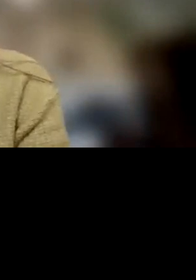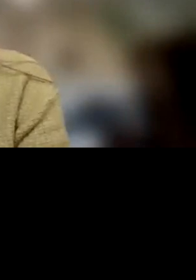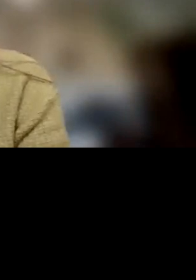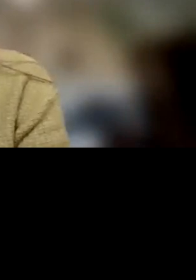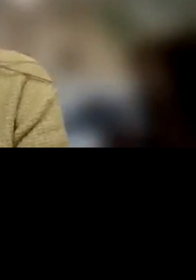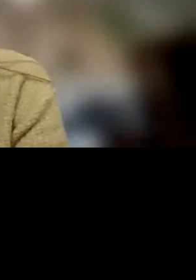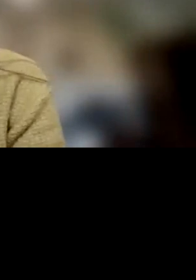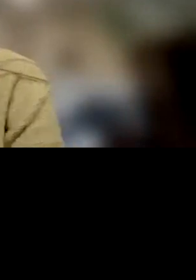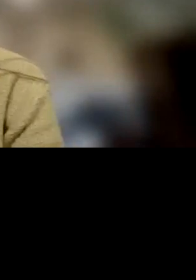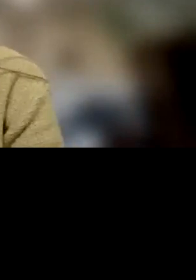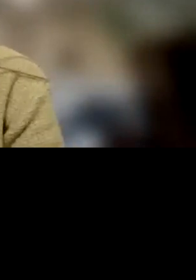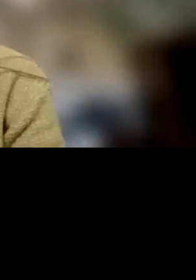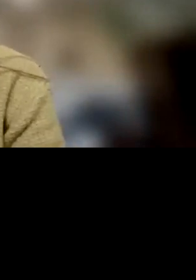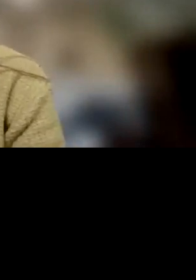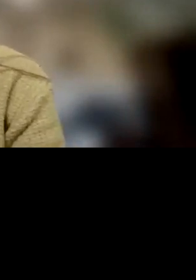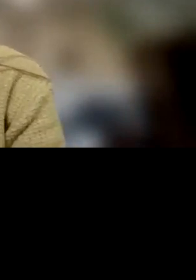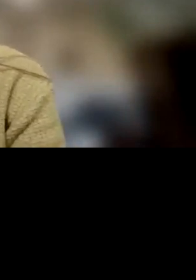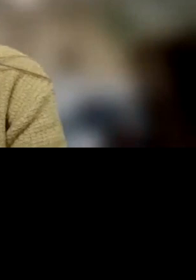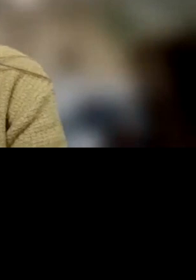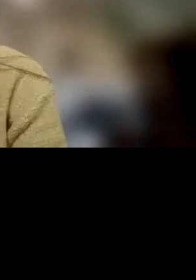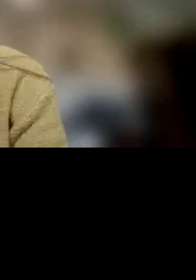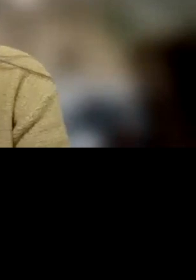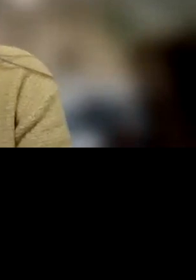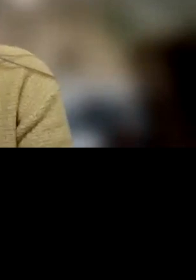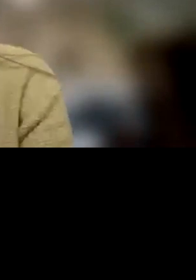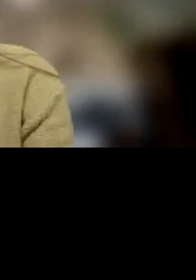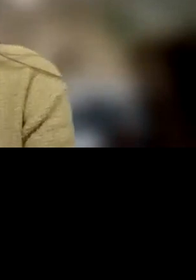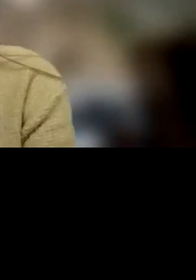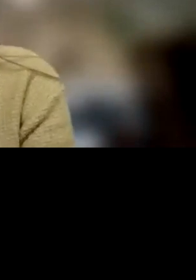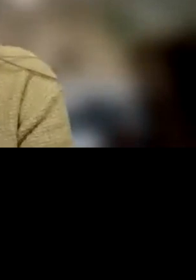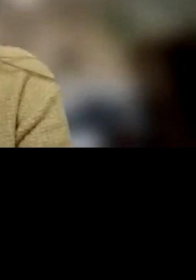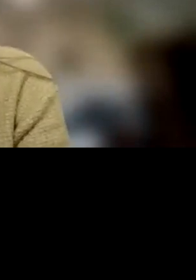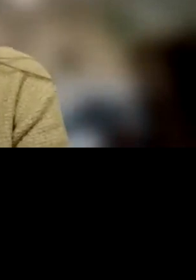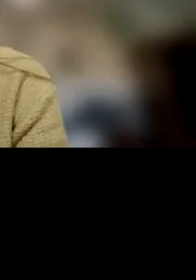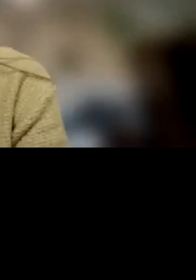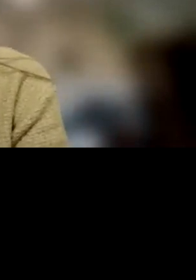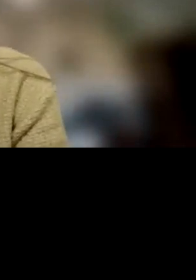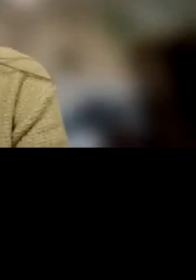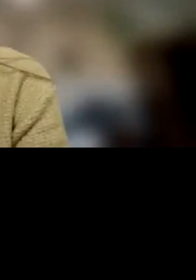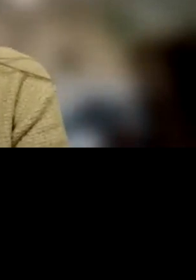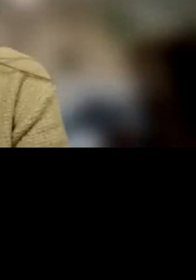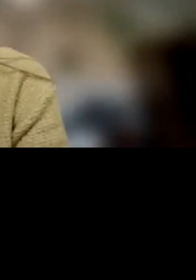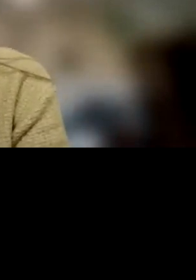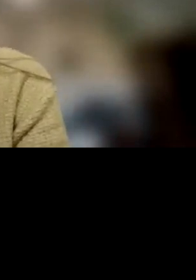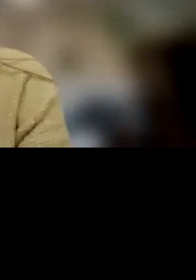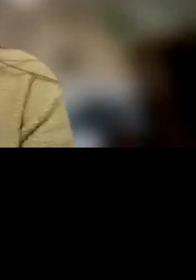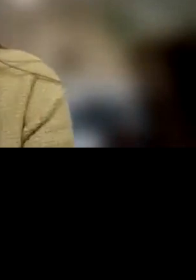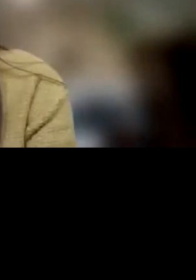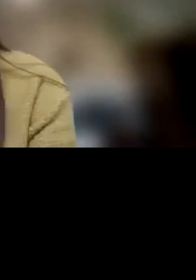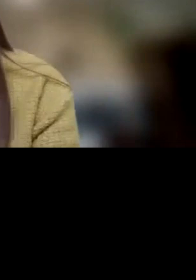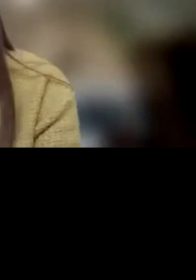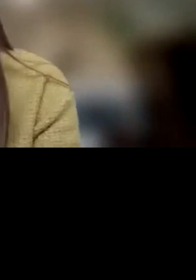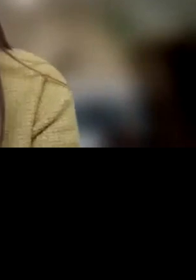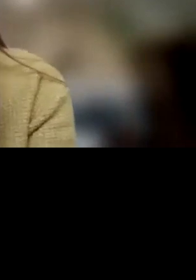what underlies that request is a concern about safety and well-being. And so I think in that situation, as POA, your voice